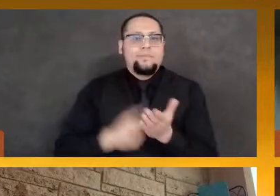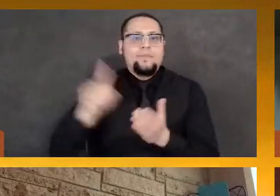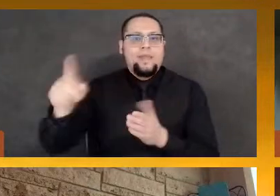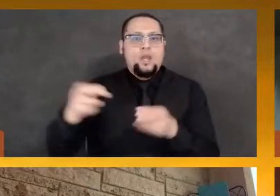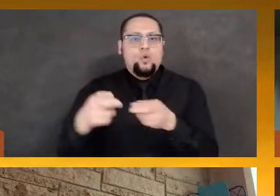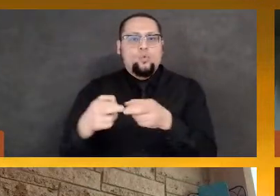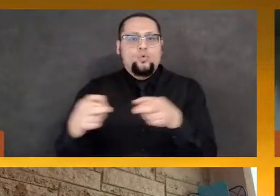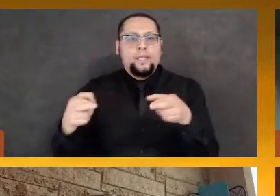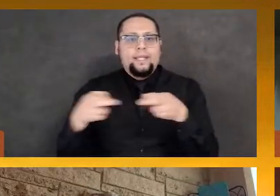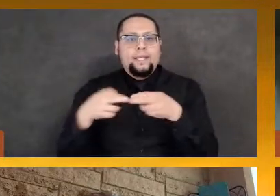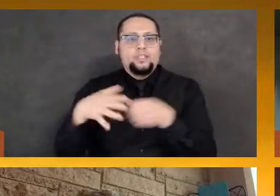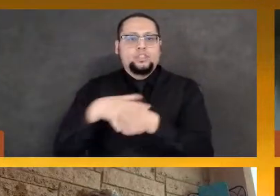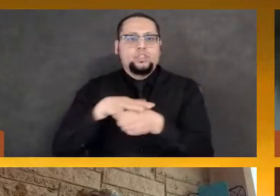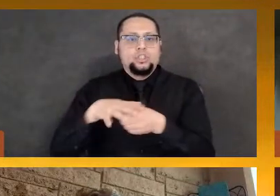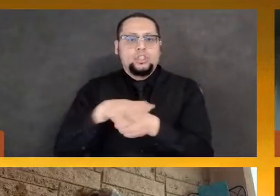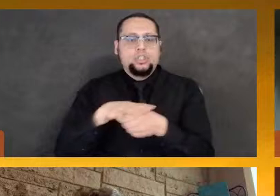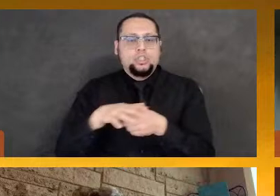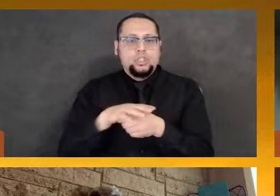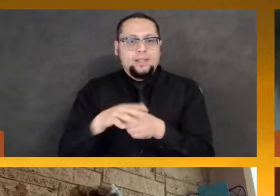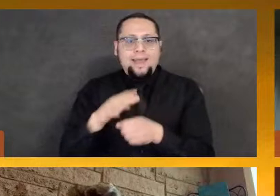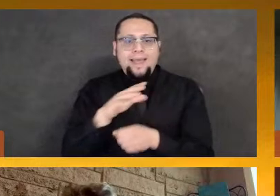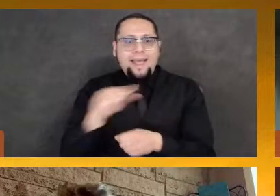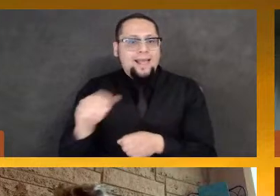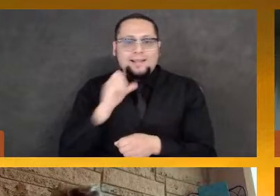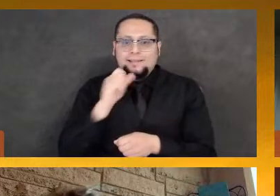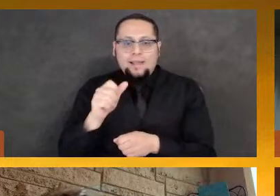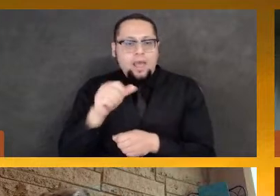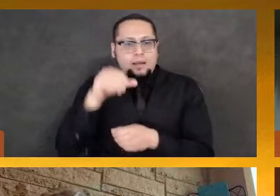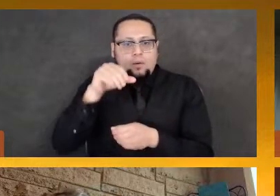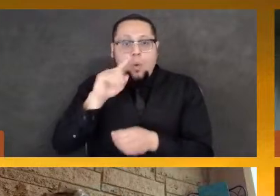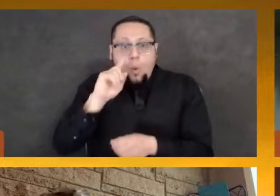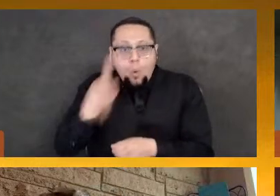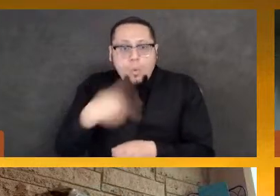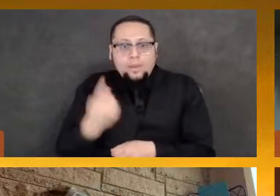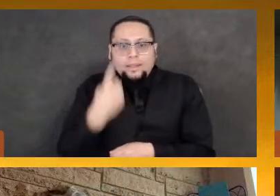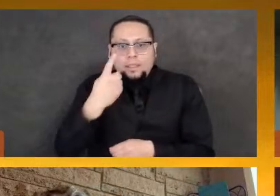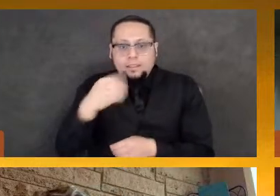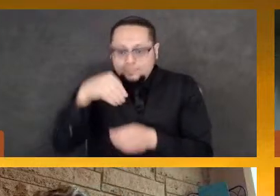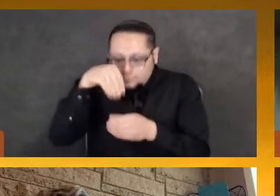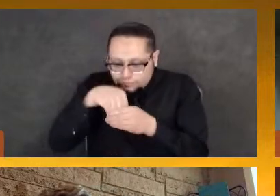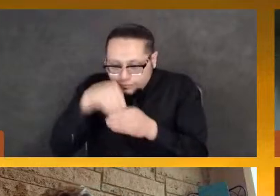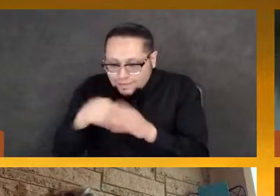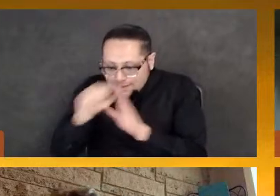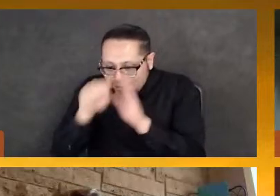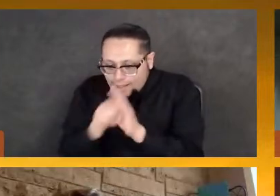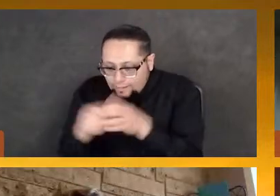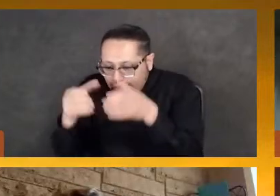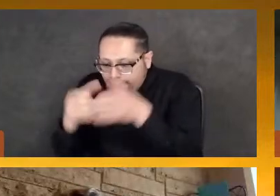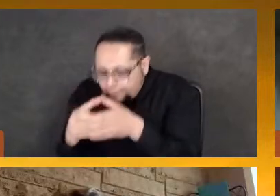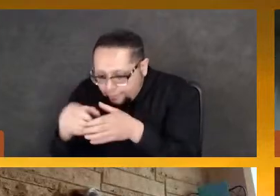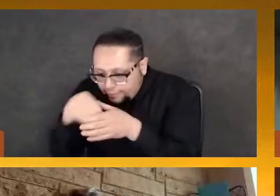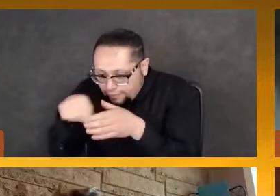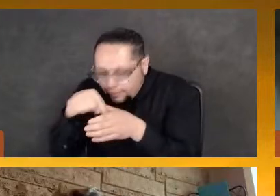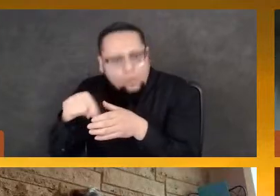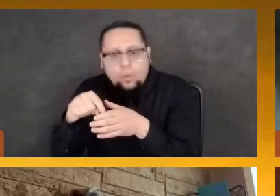they expand past border state lines, we are not given that same opportunity